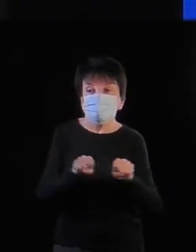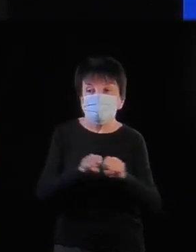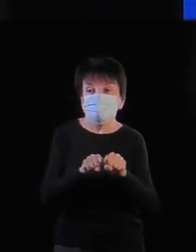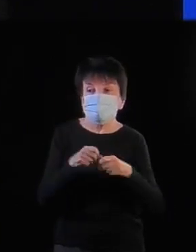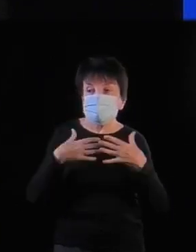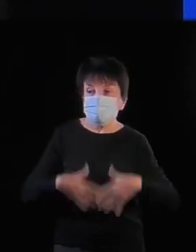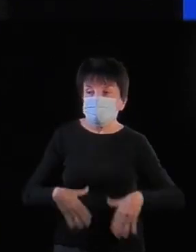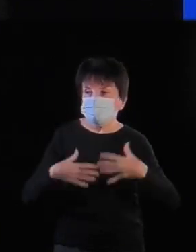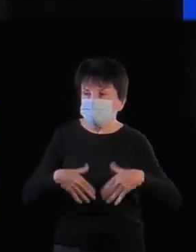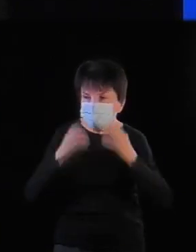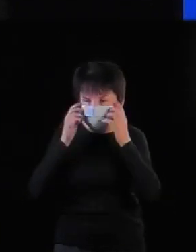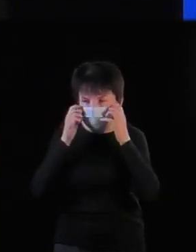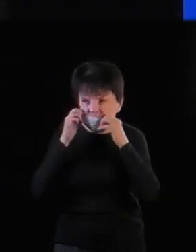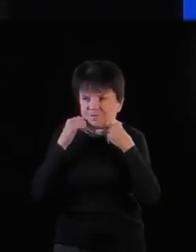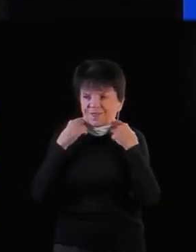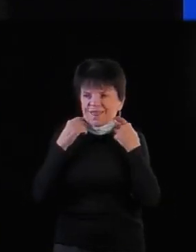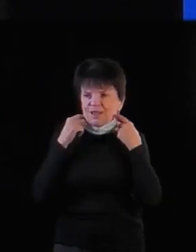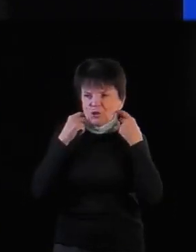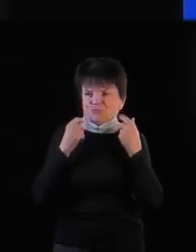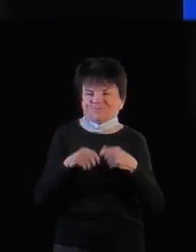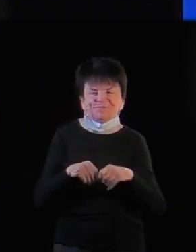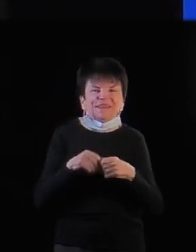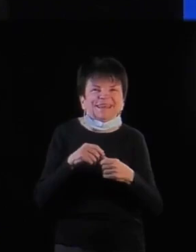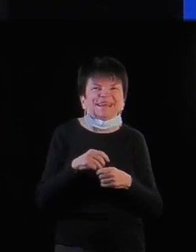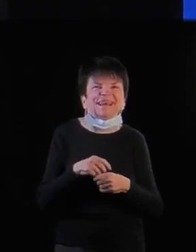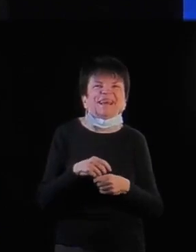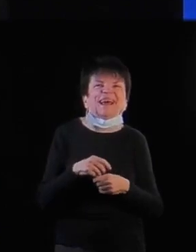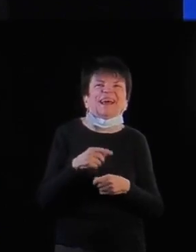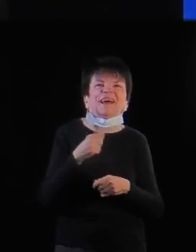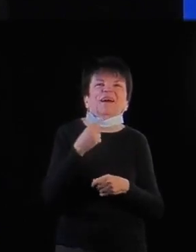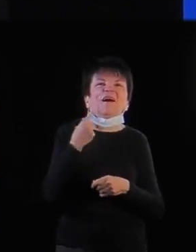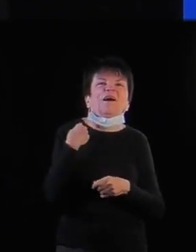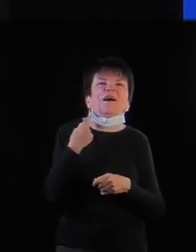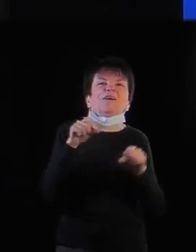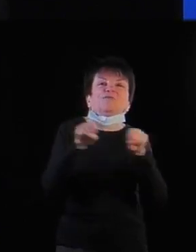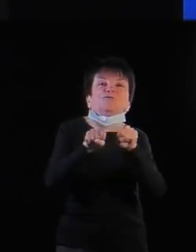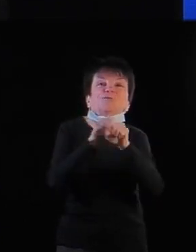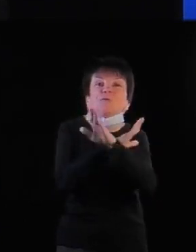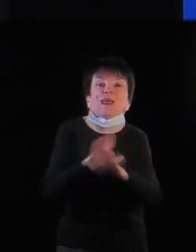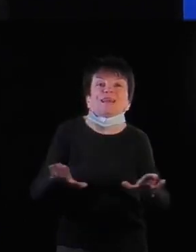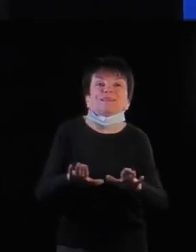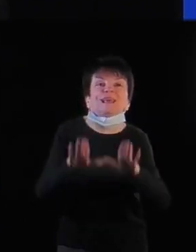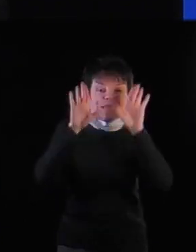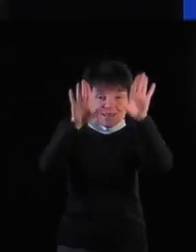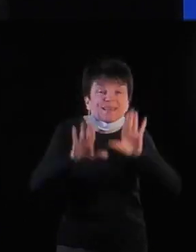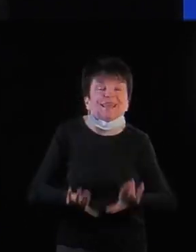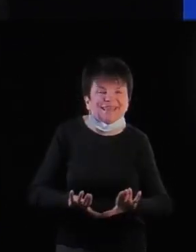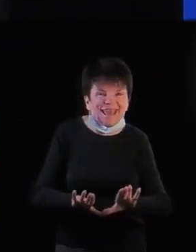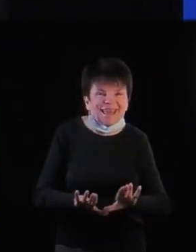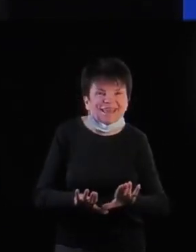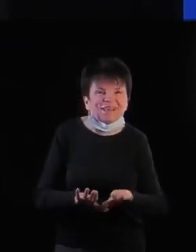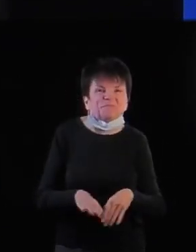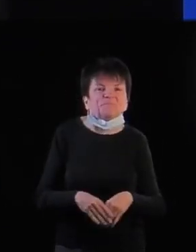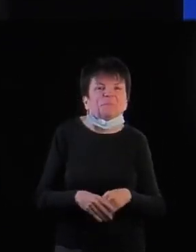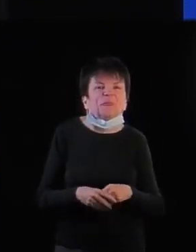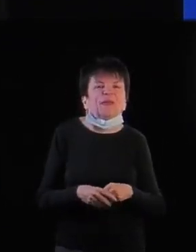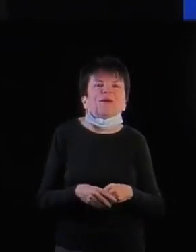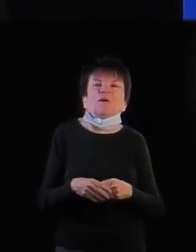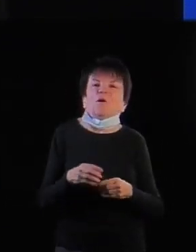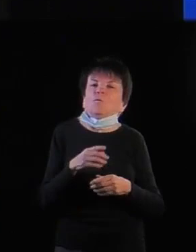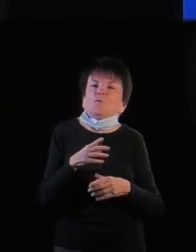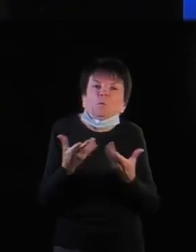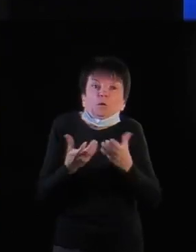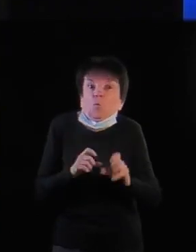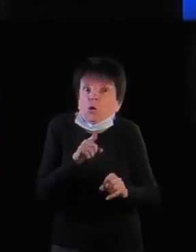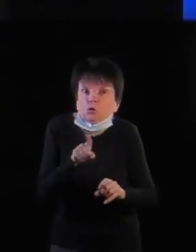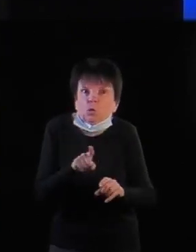and blankets. We call it Shoeless Sunday. We're not asking you necessarily to come to church without shoes, but we are asking you to